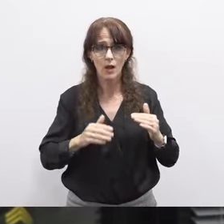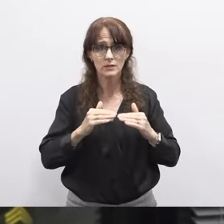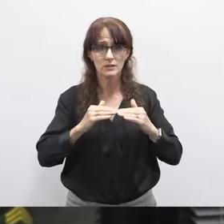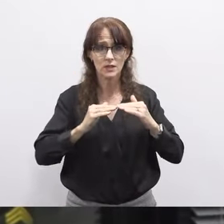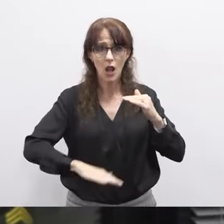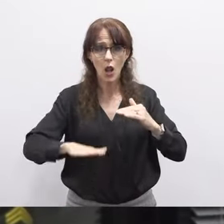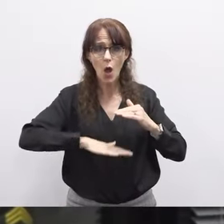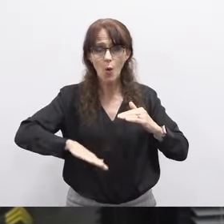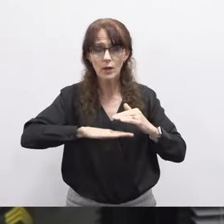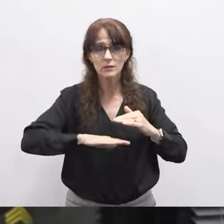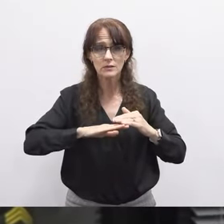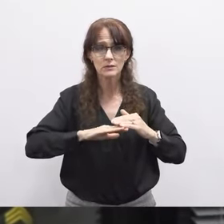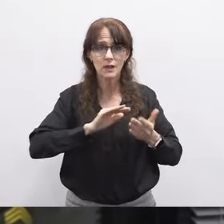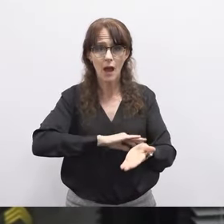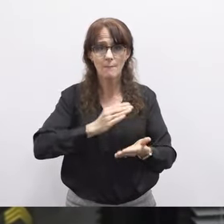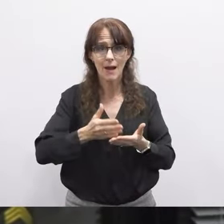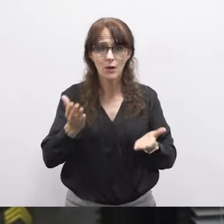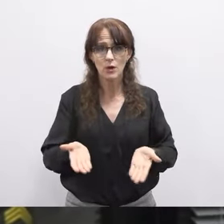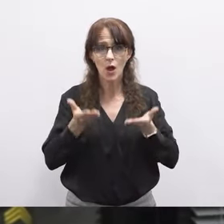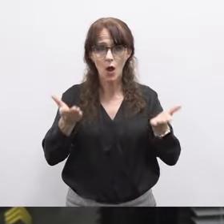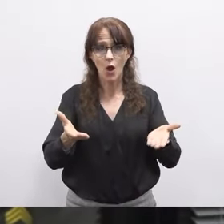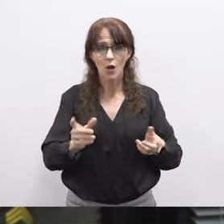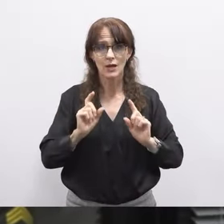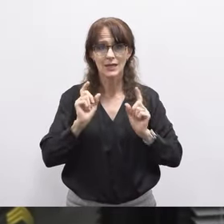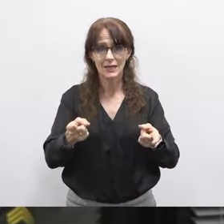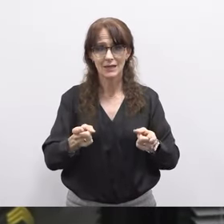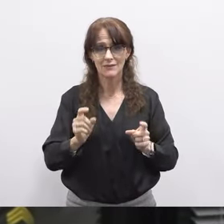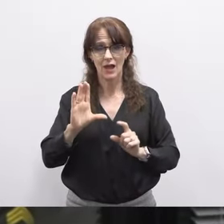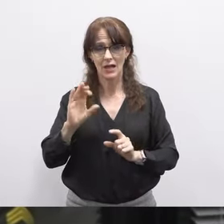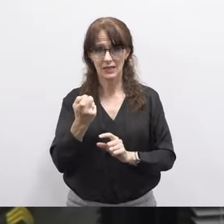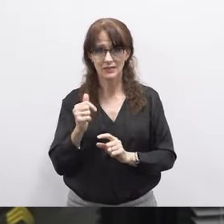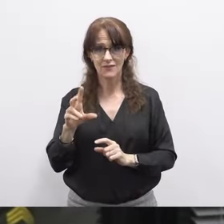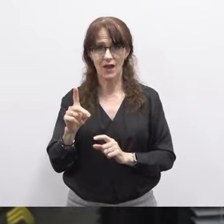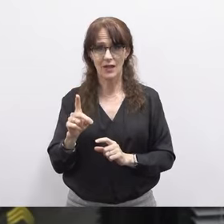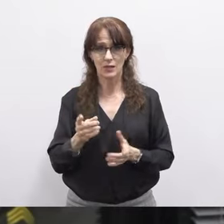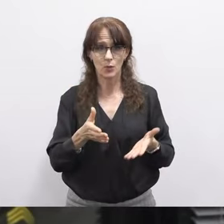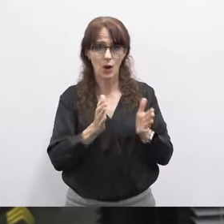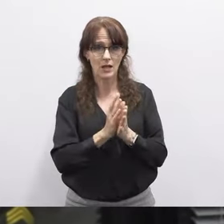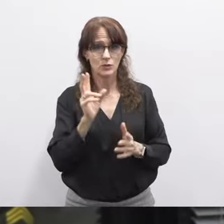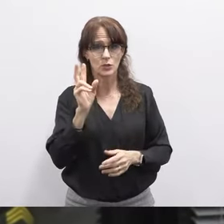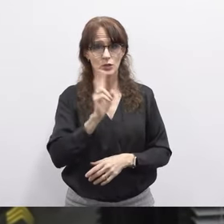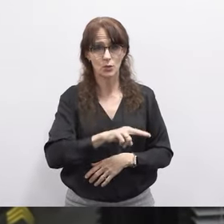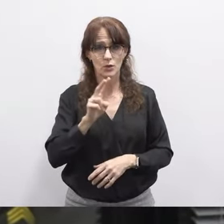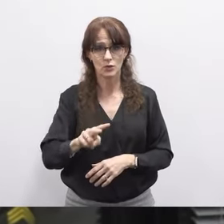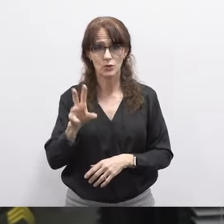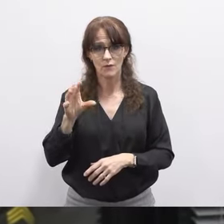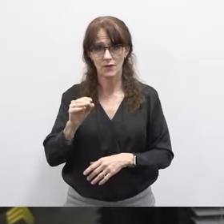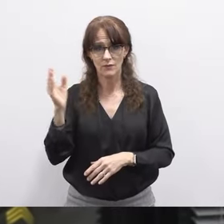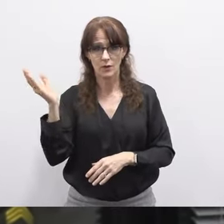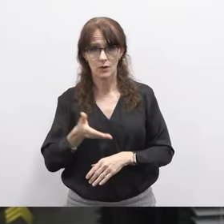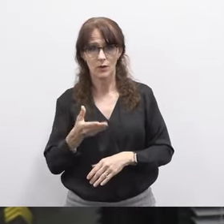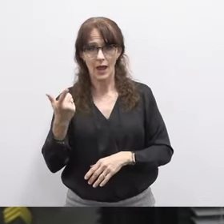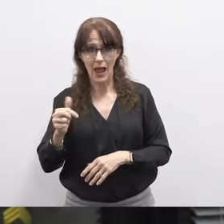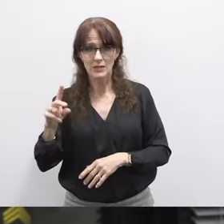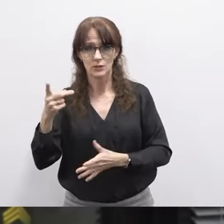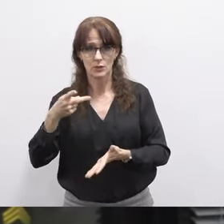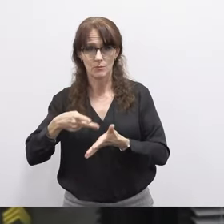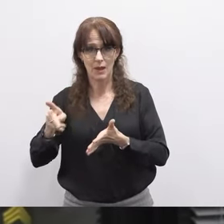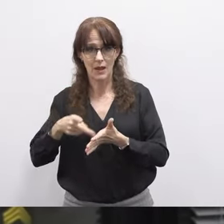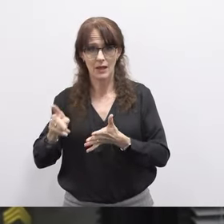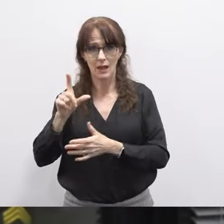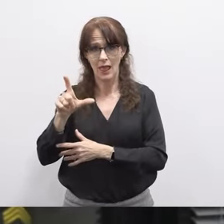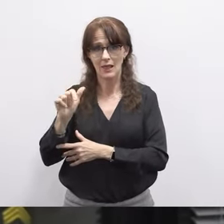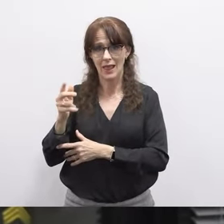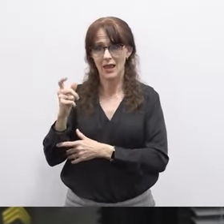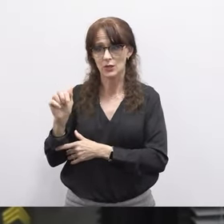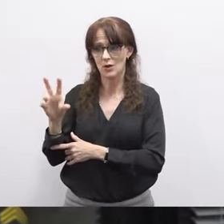monetary offer they would be willing to give classified employees? We're asking for $2,250 retention slash hazard pay. LA